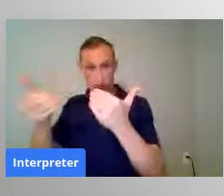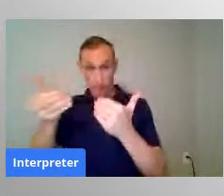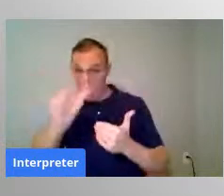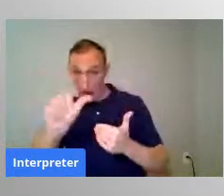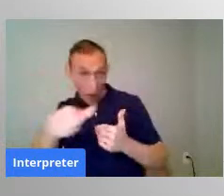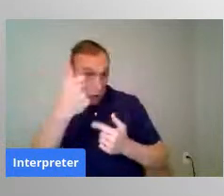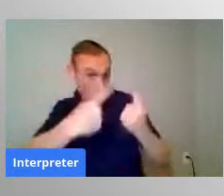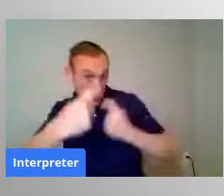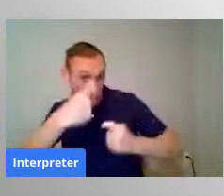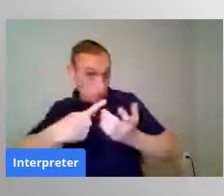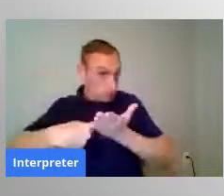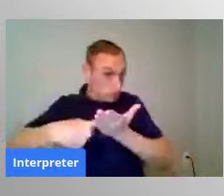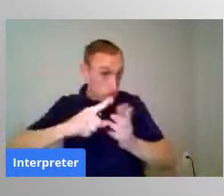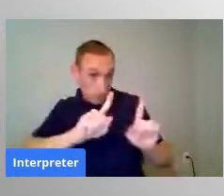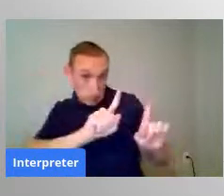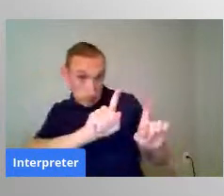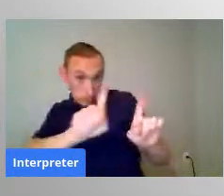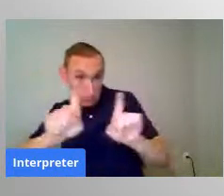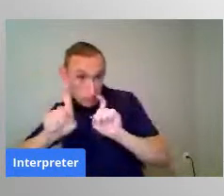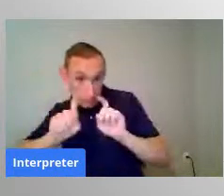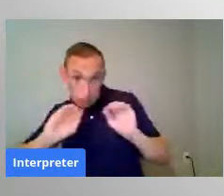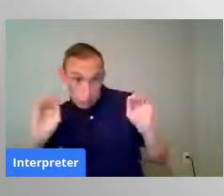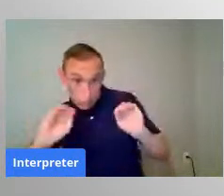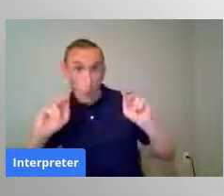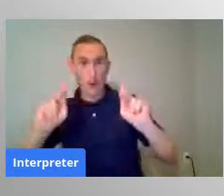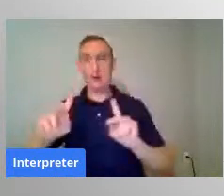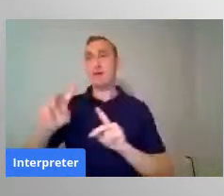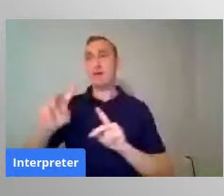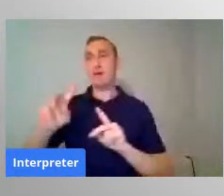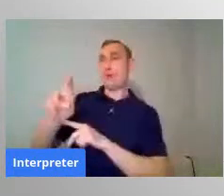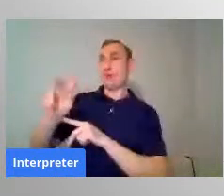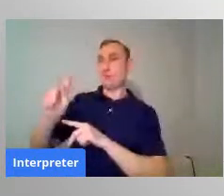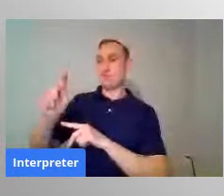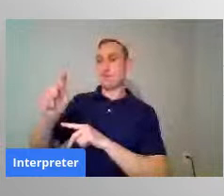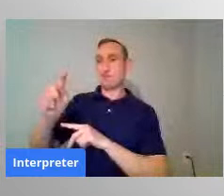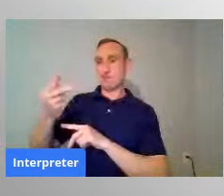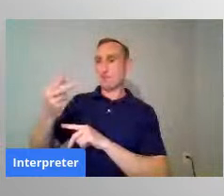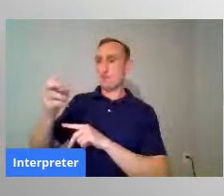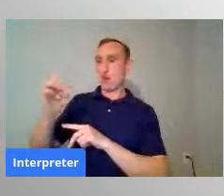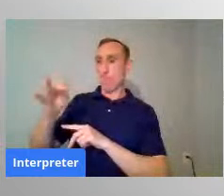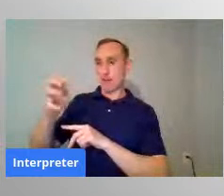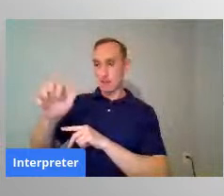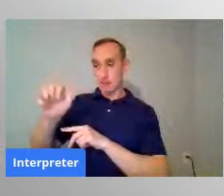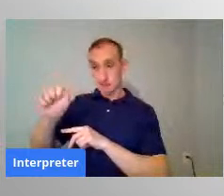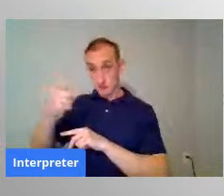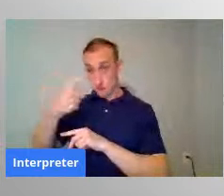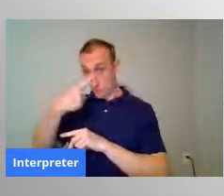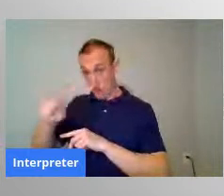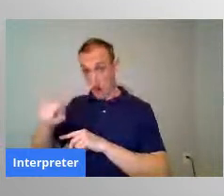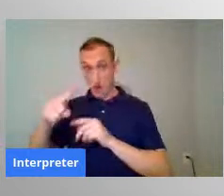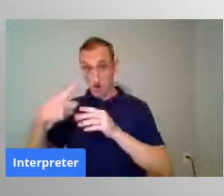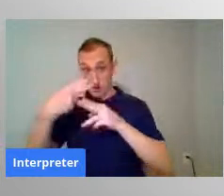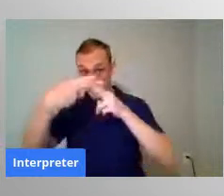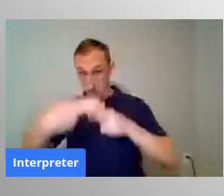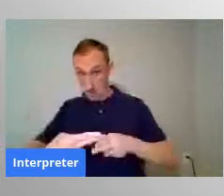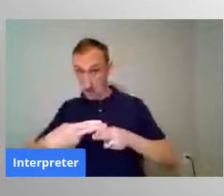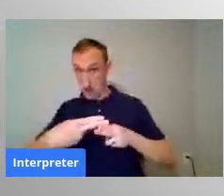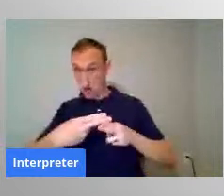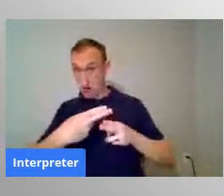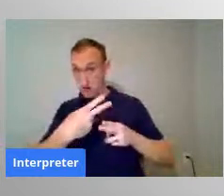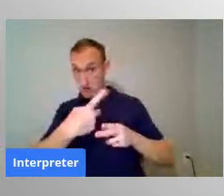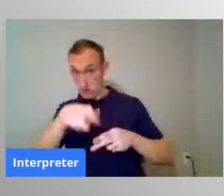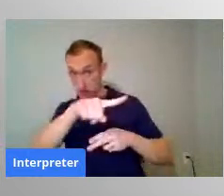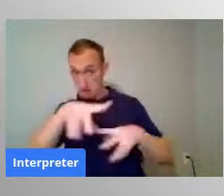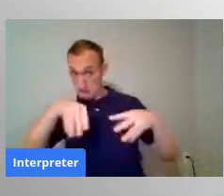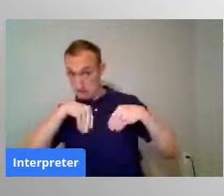Okay, Dr. Thomas, if you would take roll on all of those in favor of accepting the financial reports,